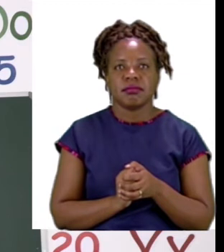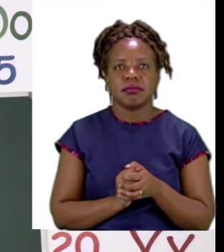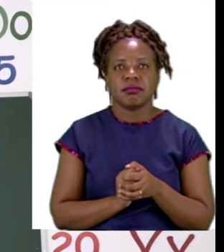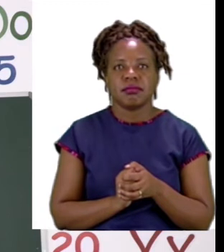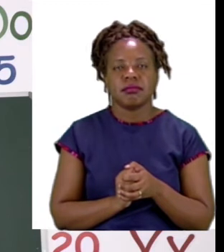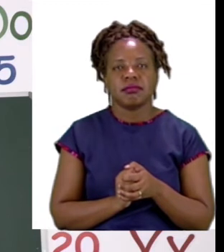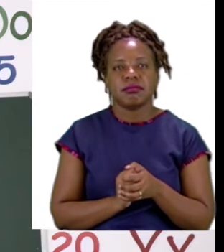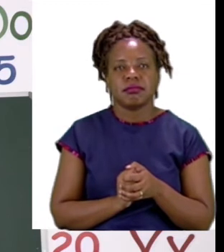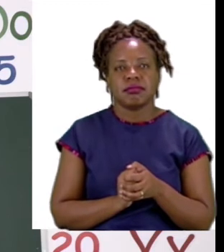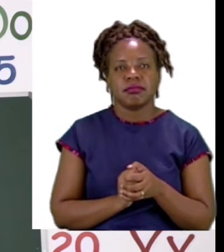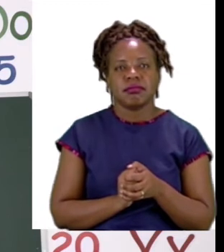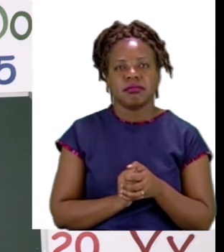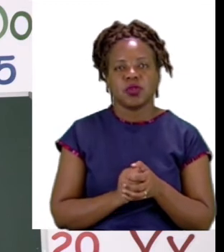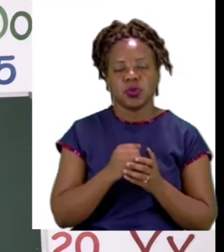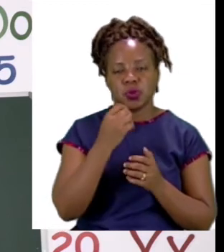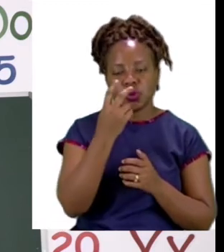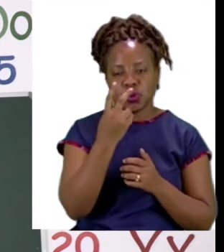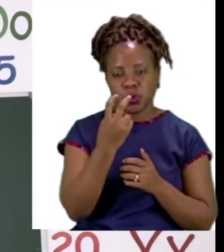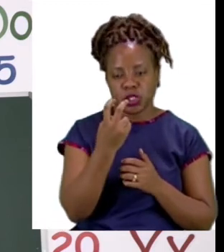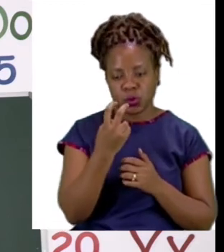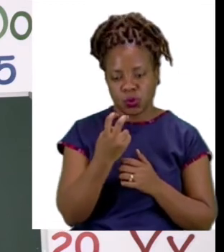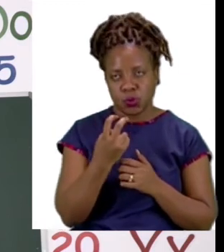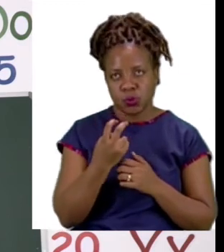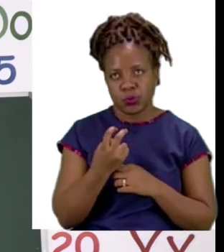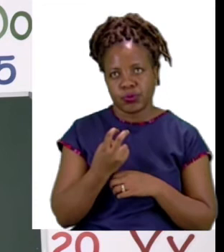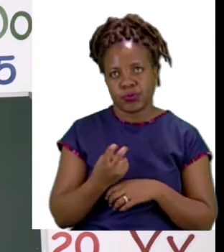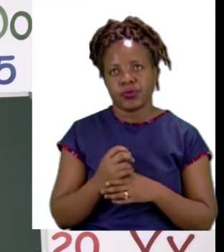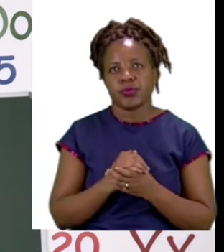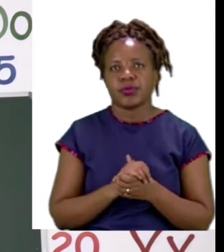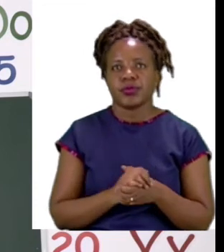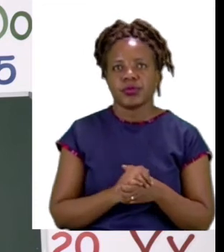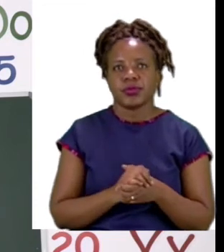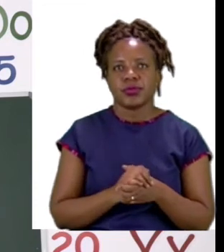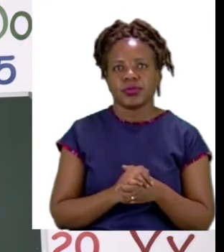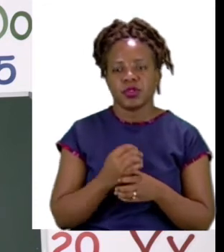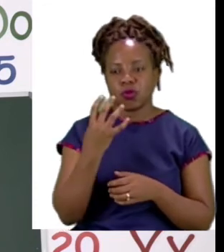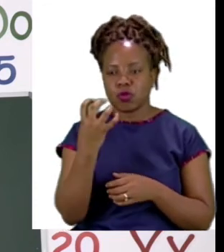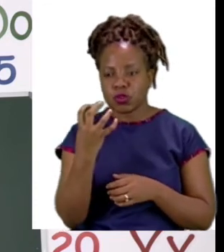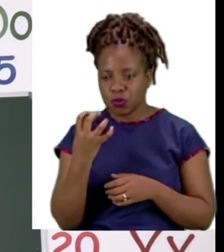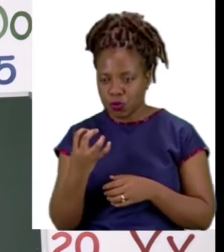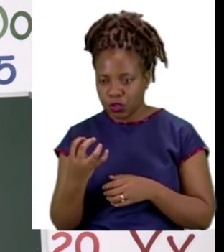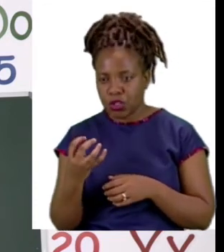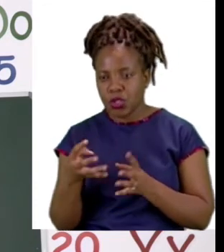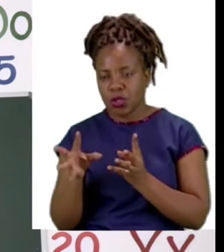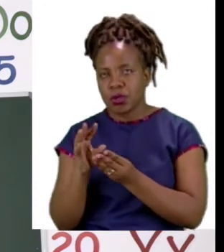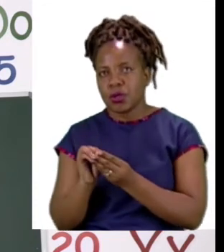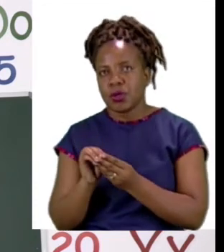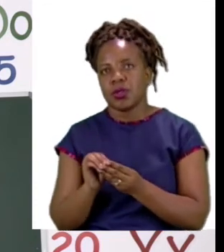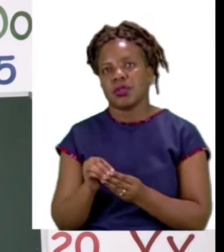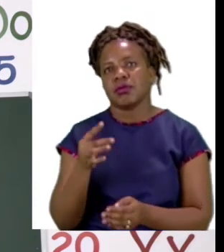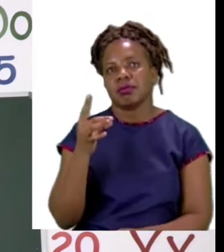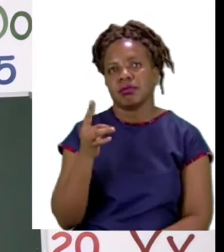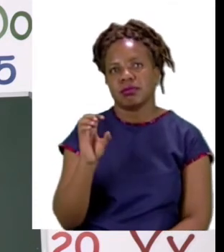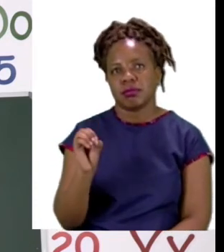another pie for 20. So our total is 80. Now let's take